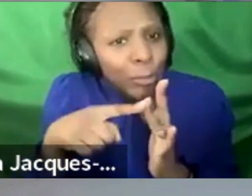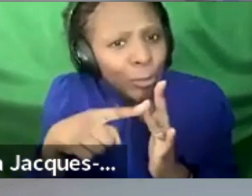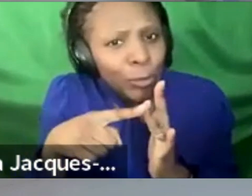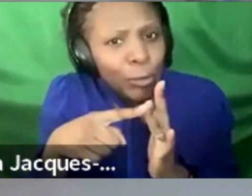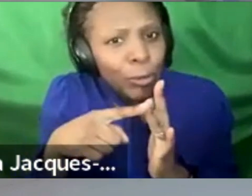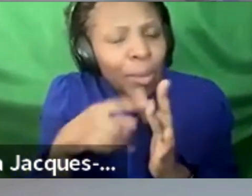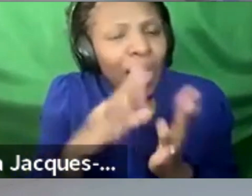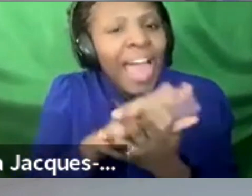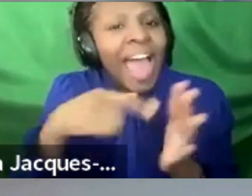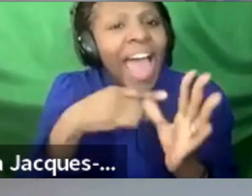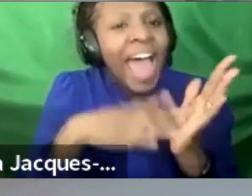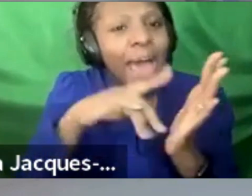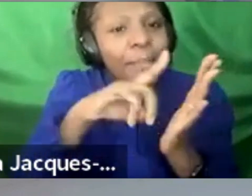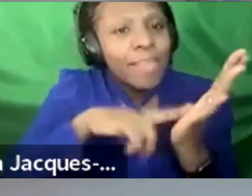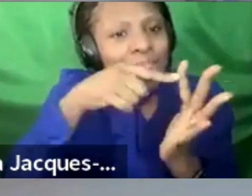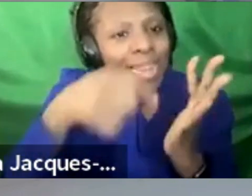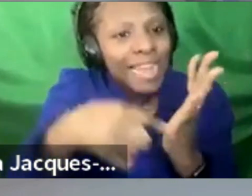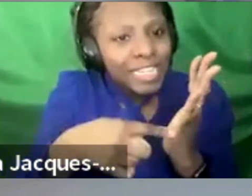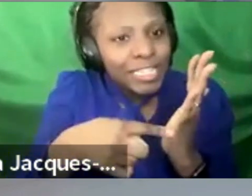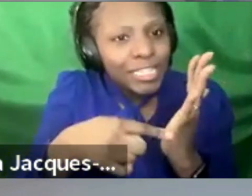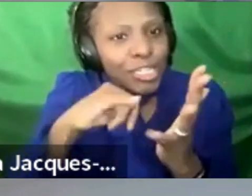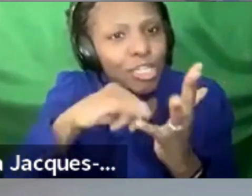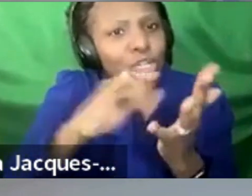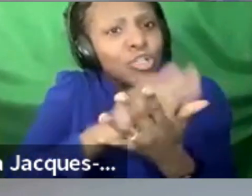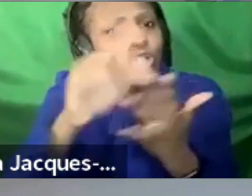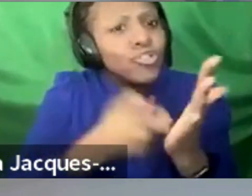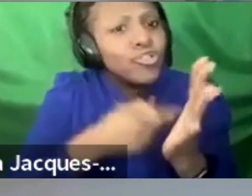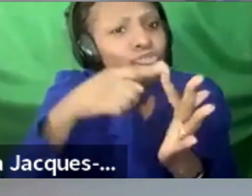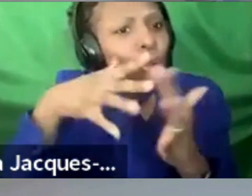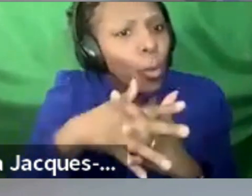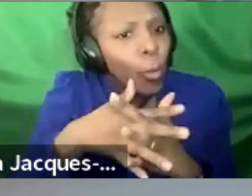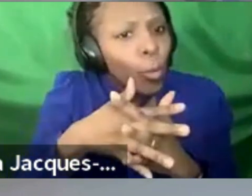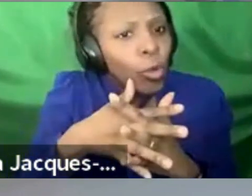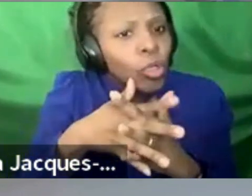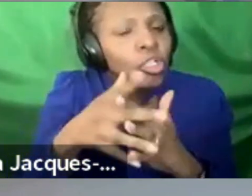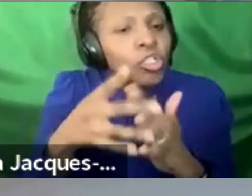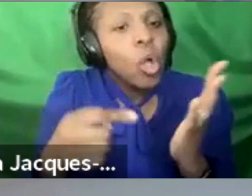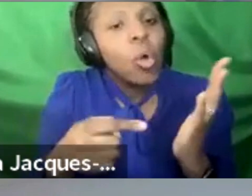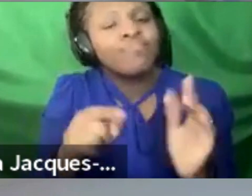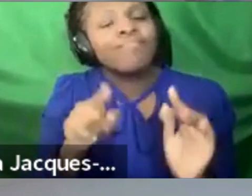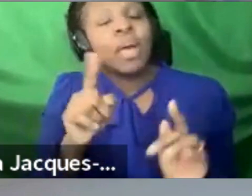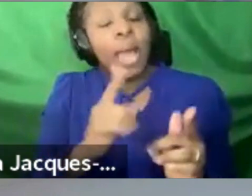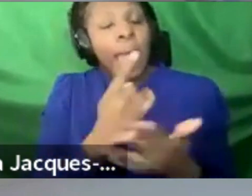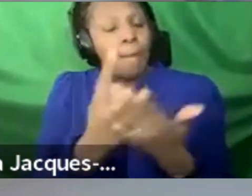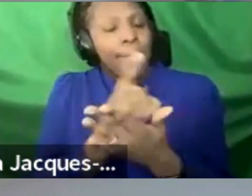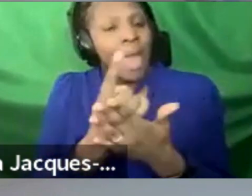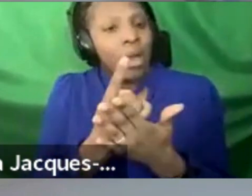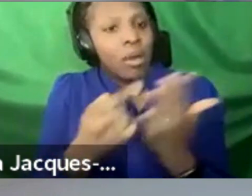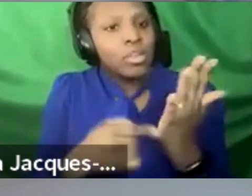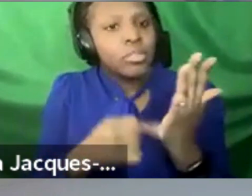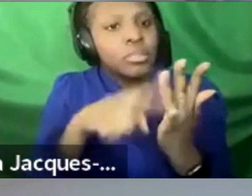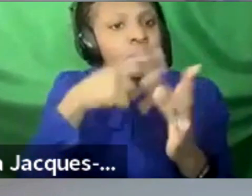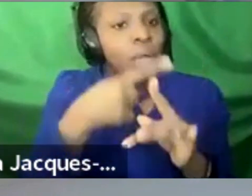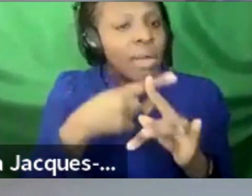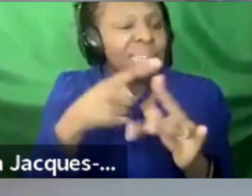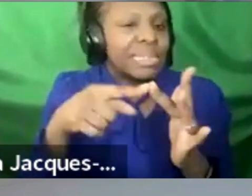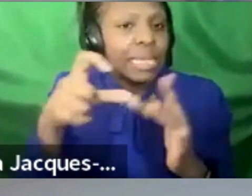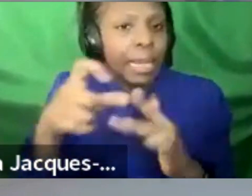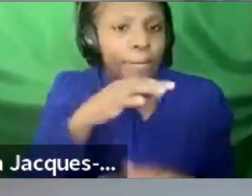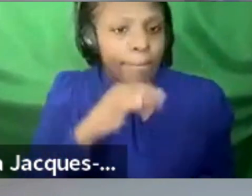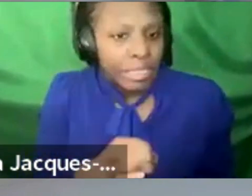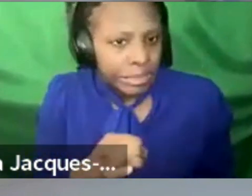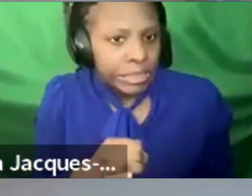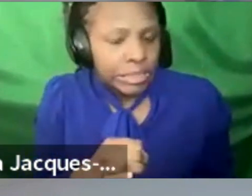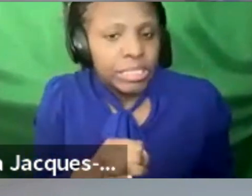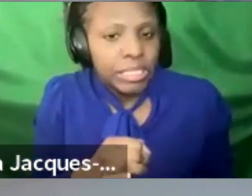in which I'm taking on the toxic masculinity inspired by the toxic masculinity that was in those plays of